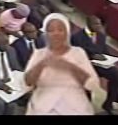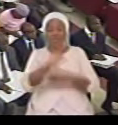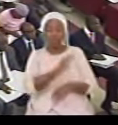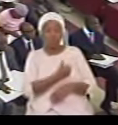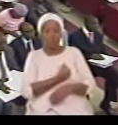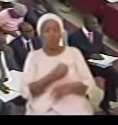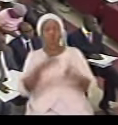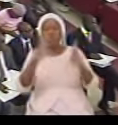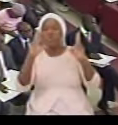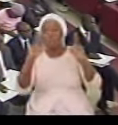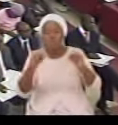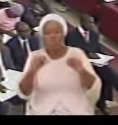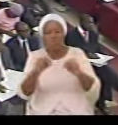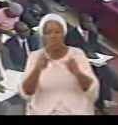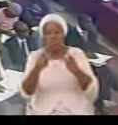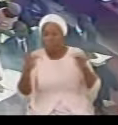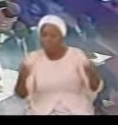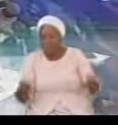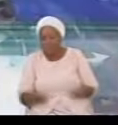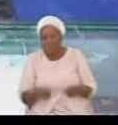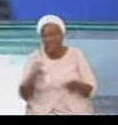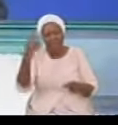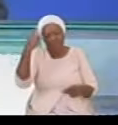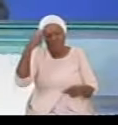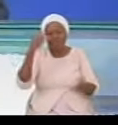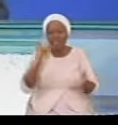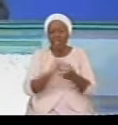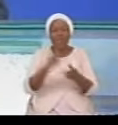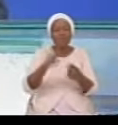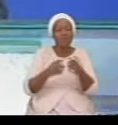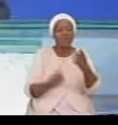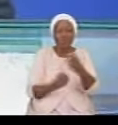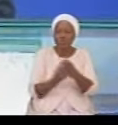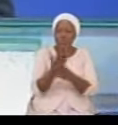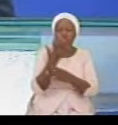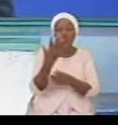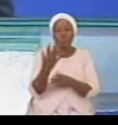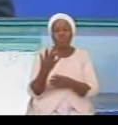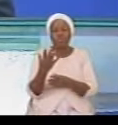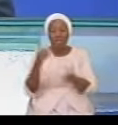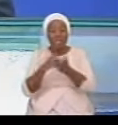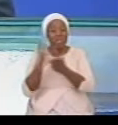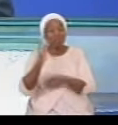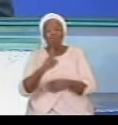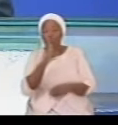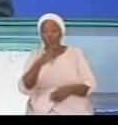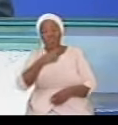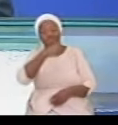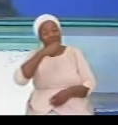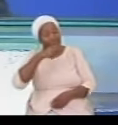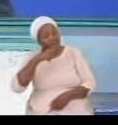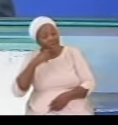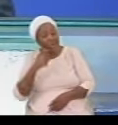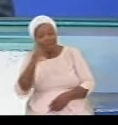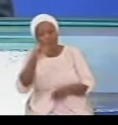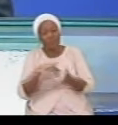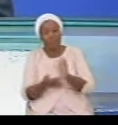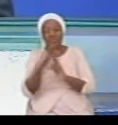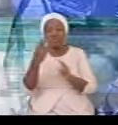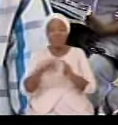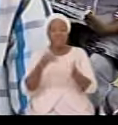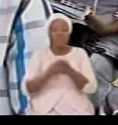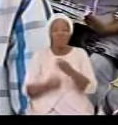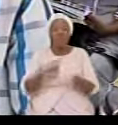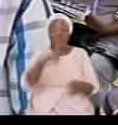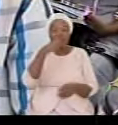no fertilizer in your heart for iniquity. It will dry up. I said it will dry